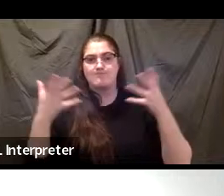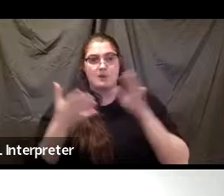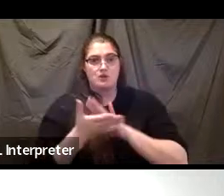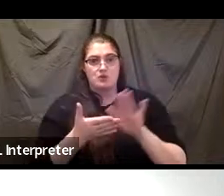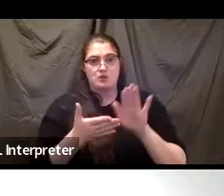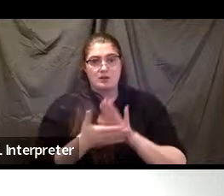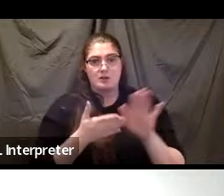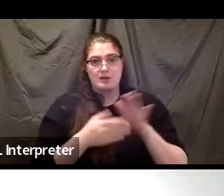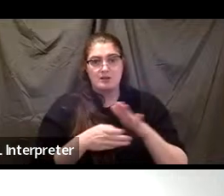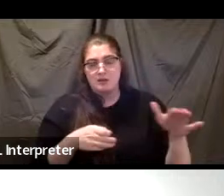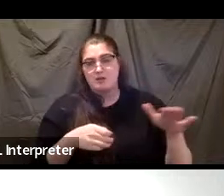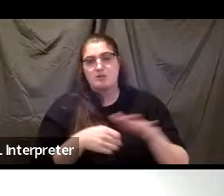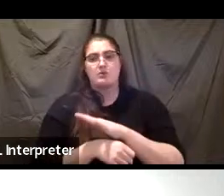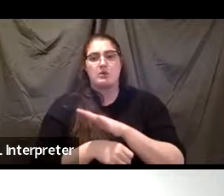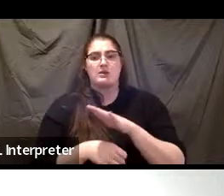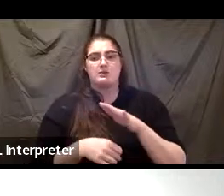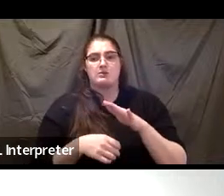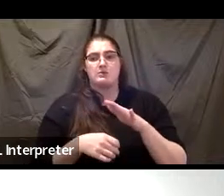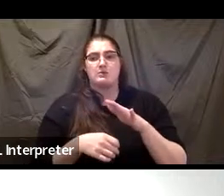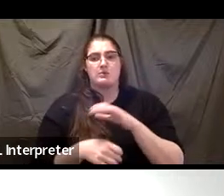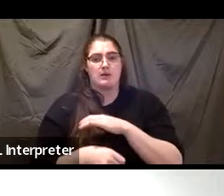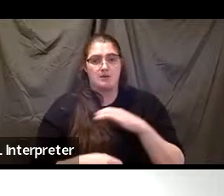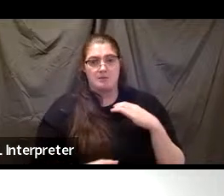across the whole commission.